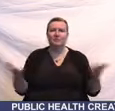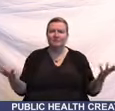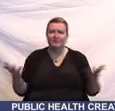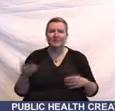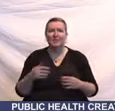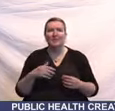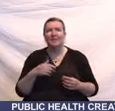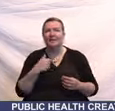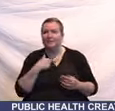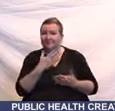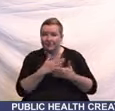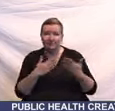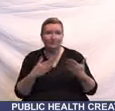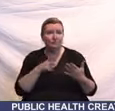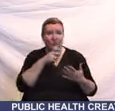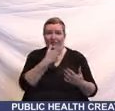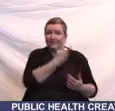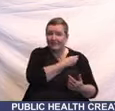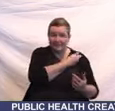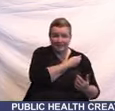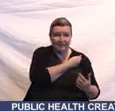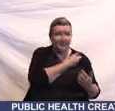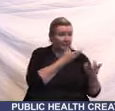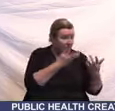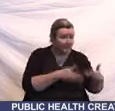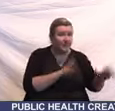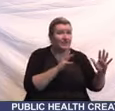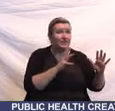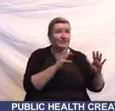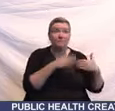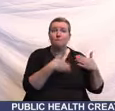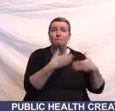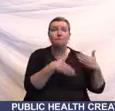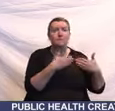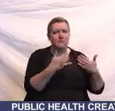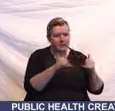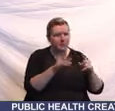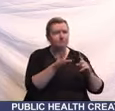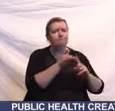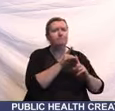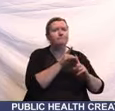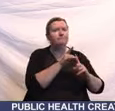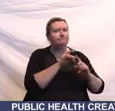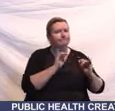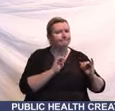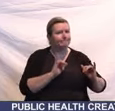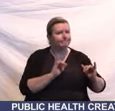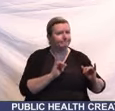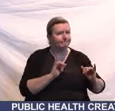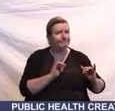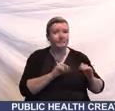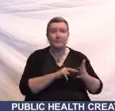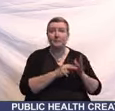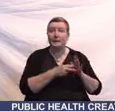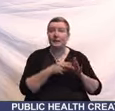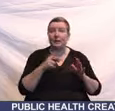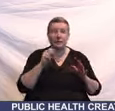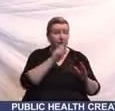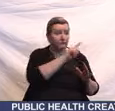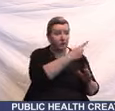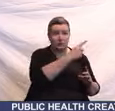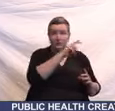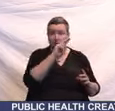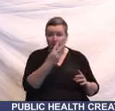who did complete their primary vaccine course, a course that now may begin to be waning. This is why everyone who